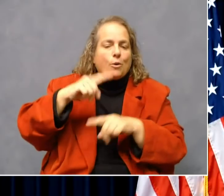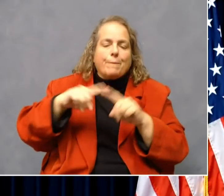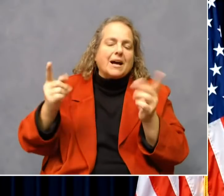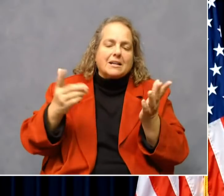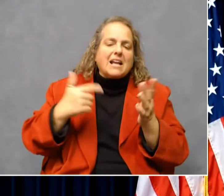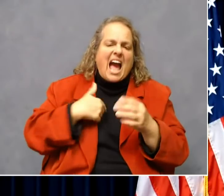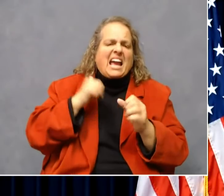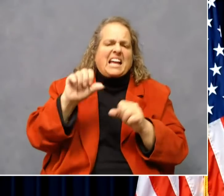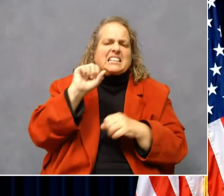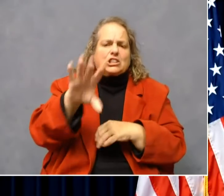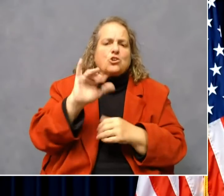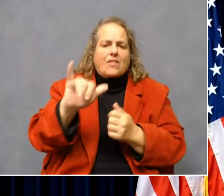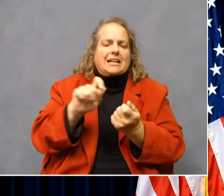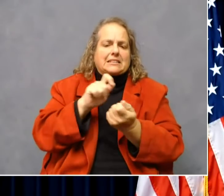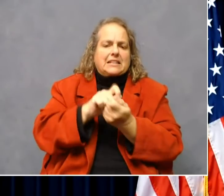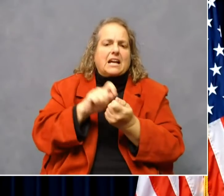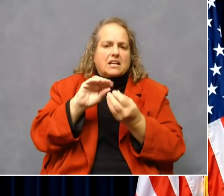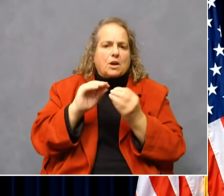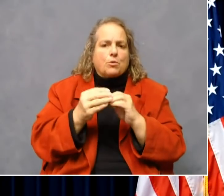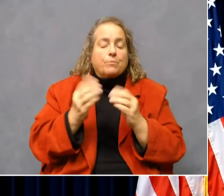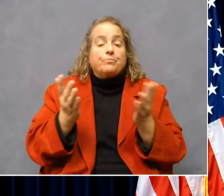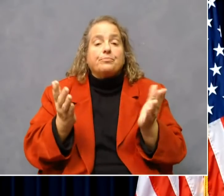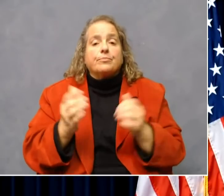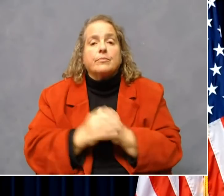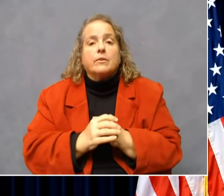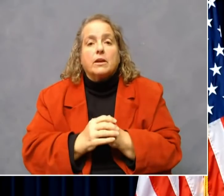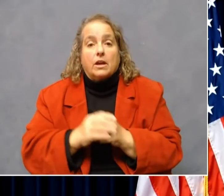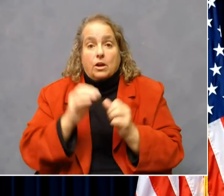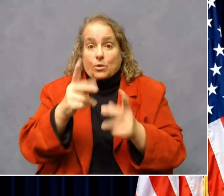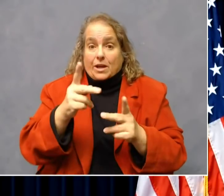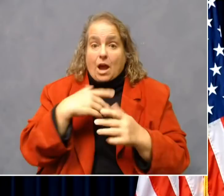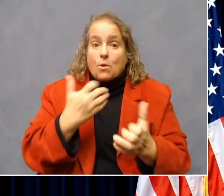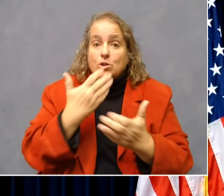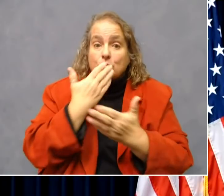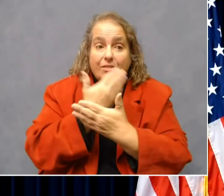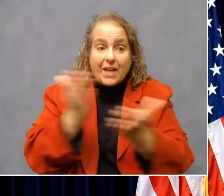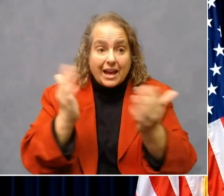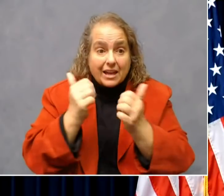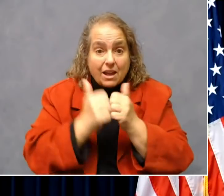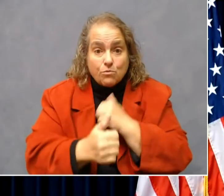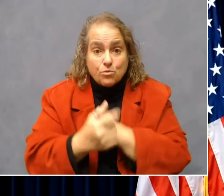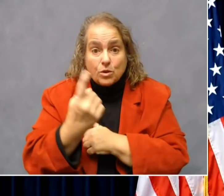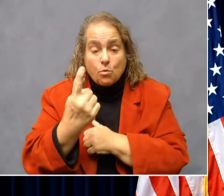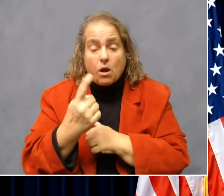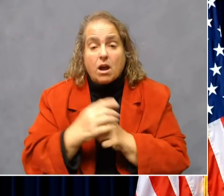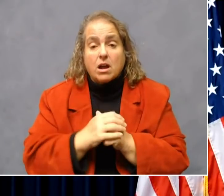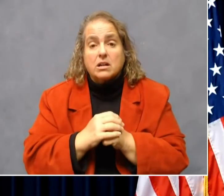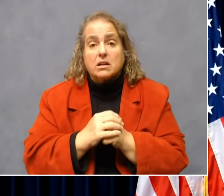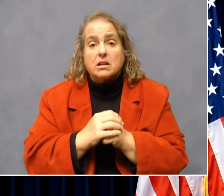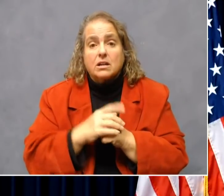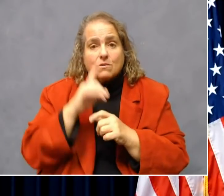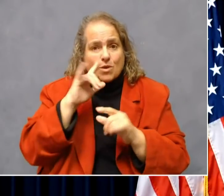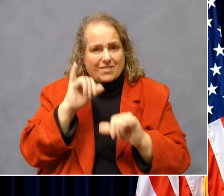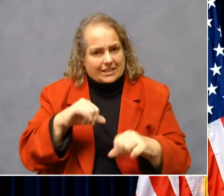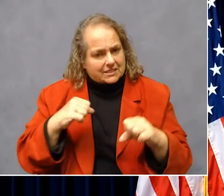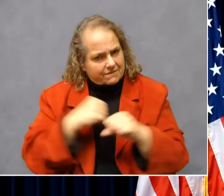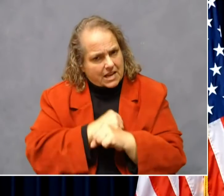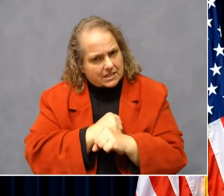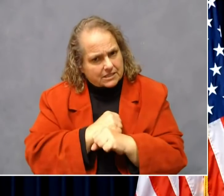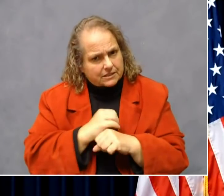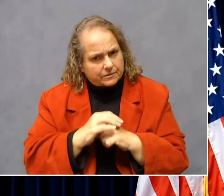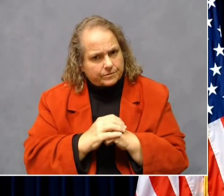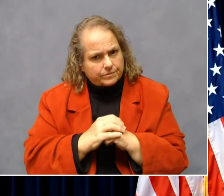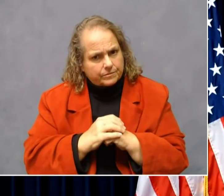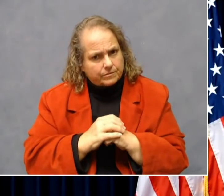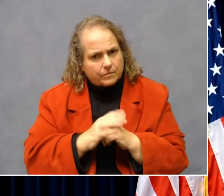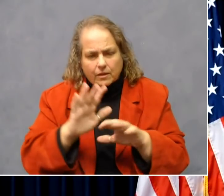number, Ryan. All right, I want to thank everybody for this fight. The light at the end of the tunnel is